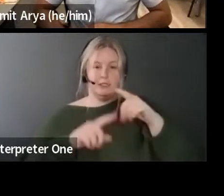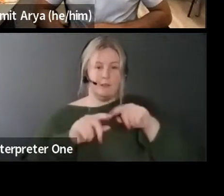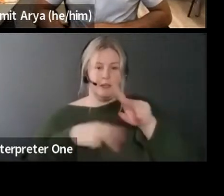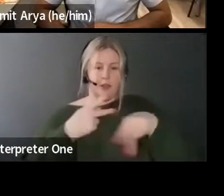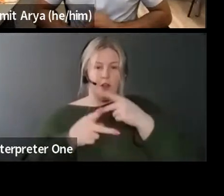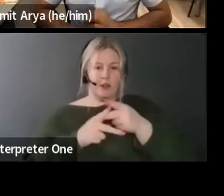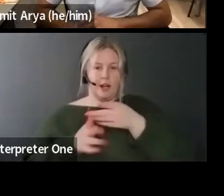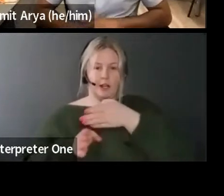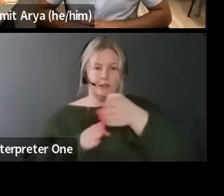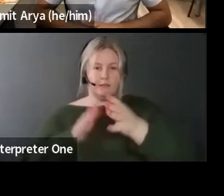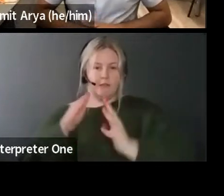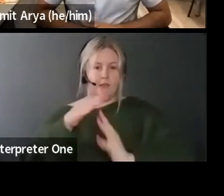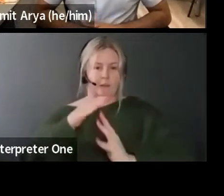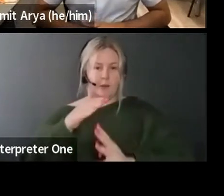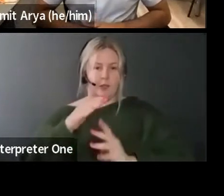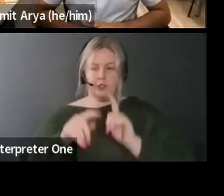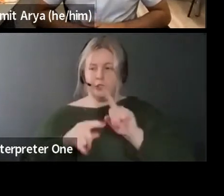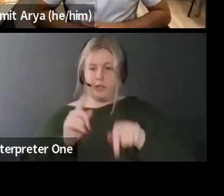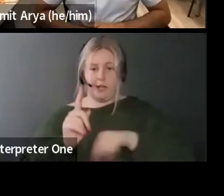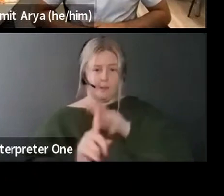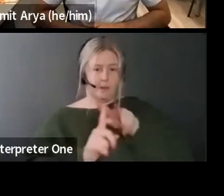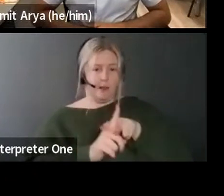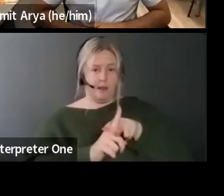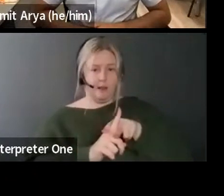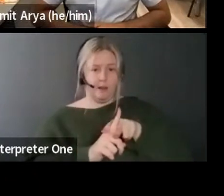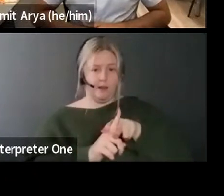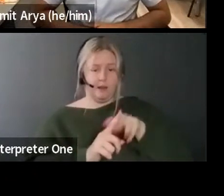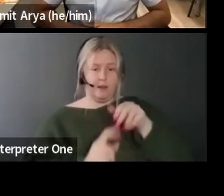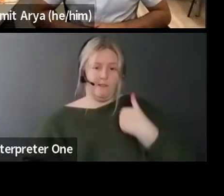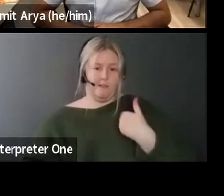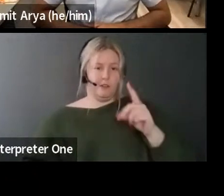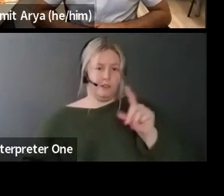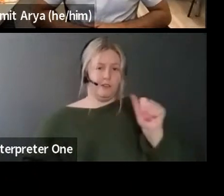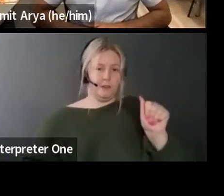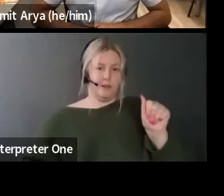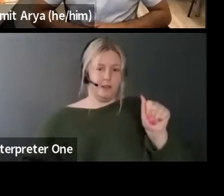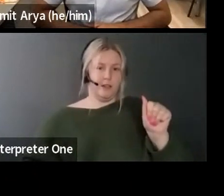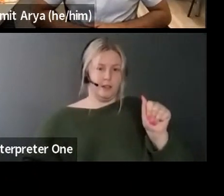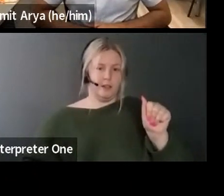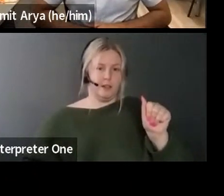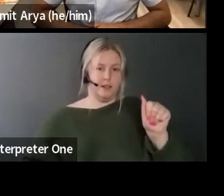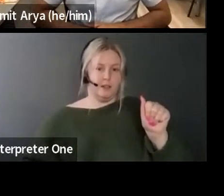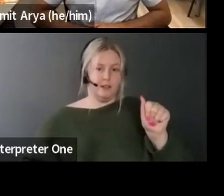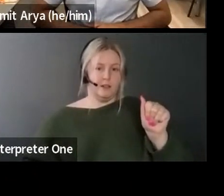you cannot apply because of your disability, because you have to